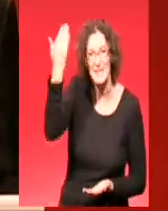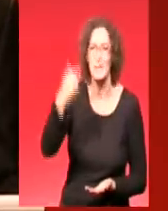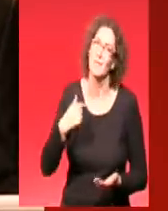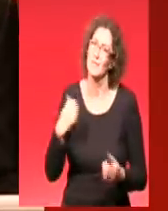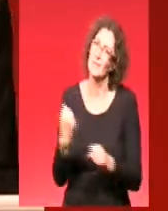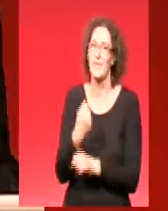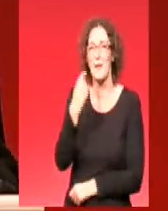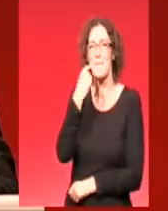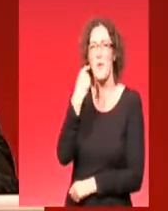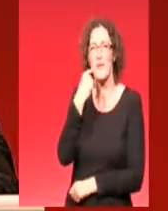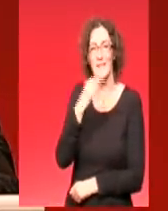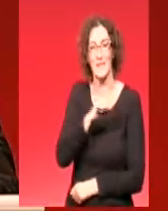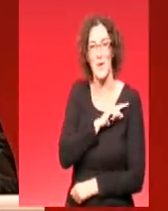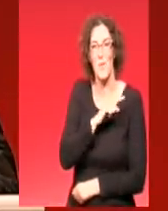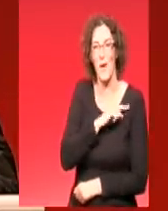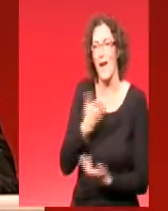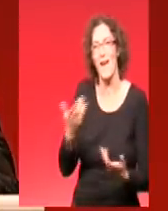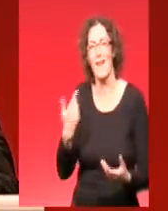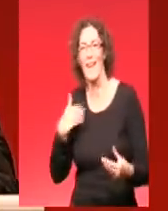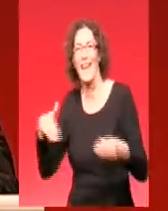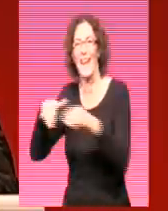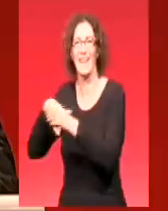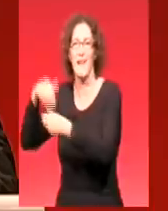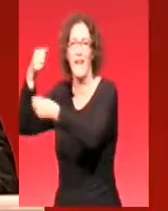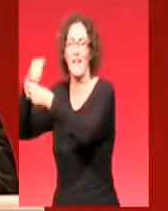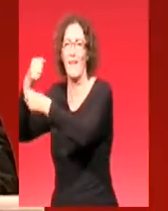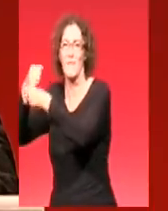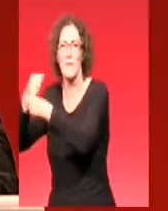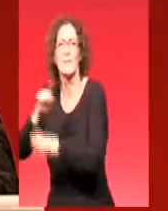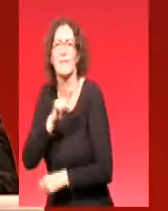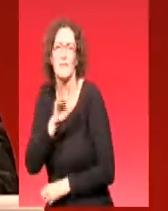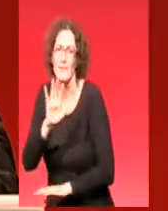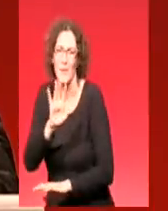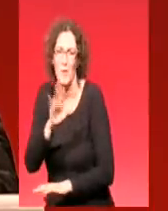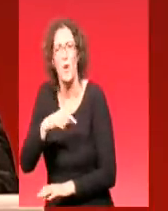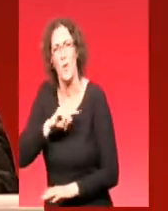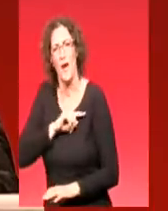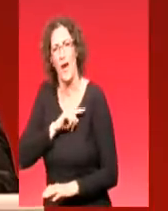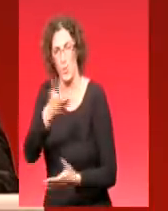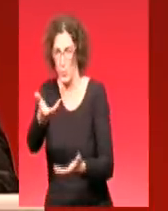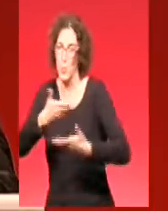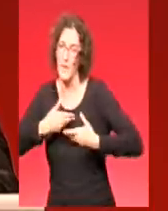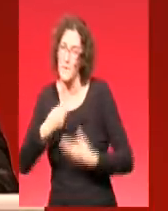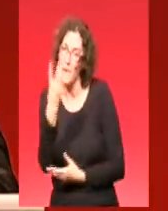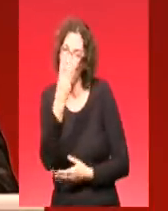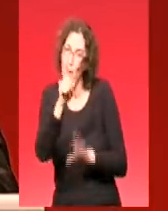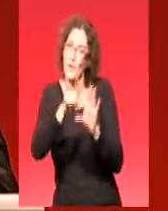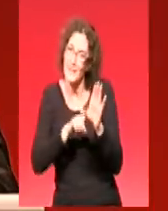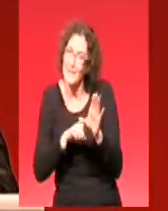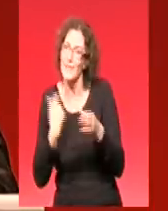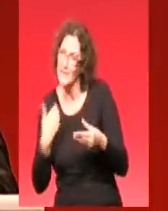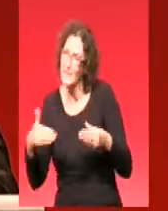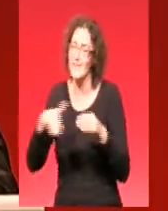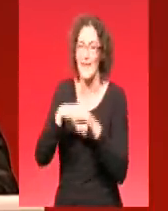front bench after the privilege you have given me of 13 years in the Cabinet, but because before saying a few words about